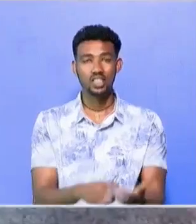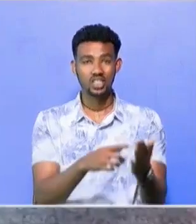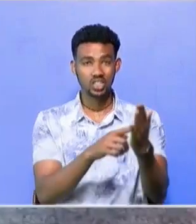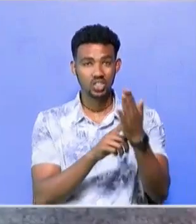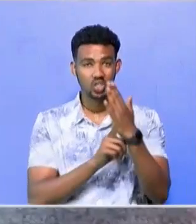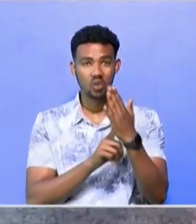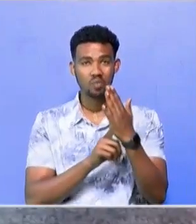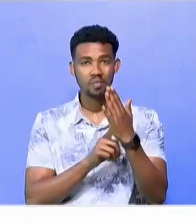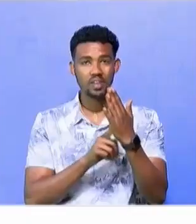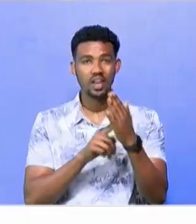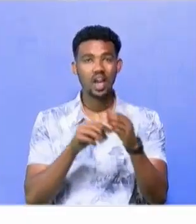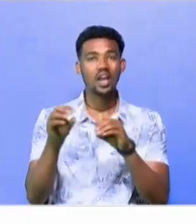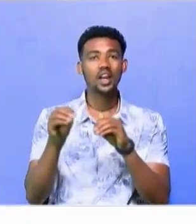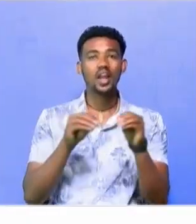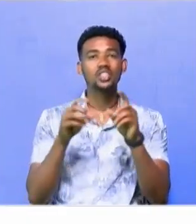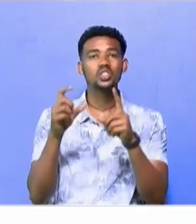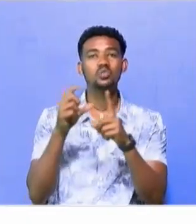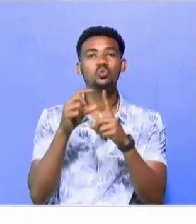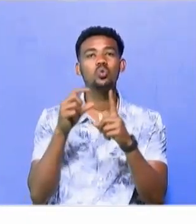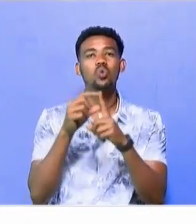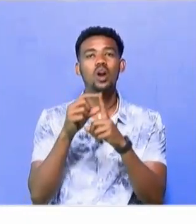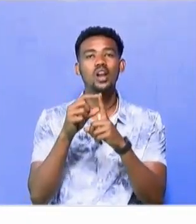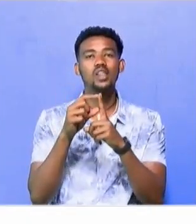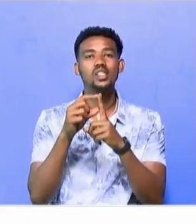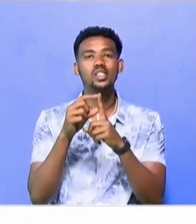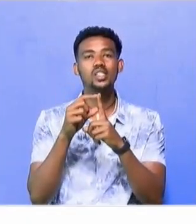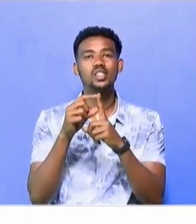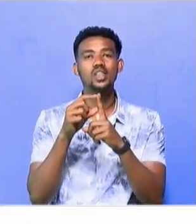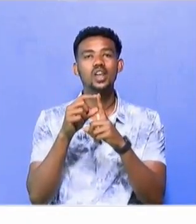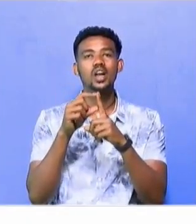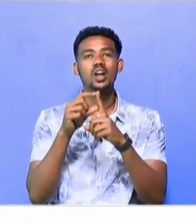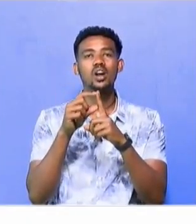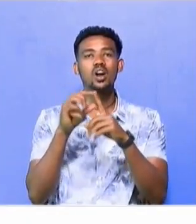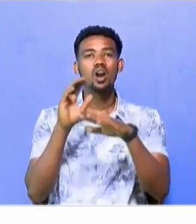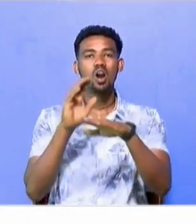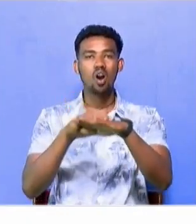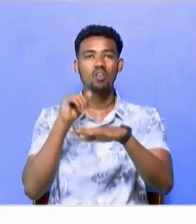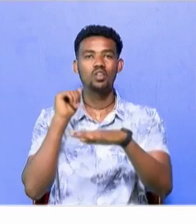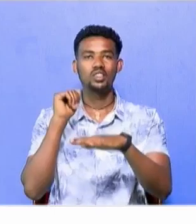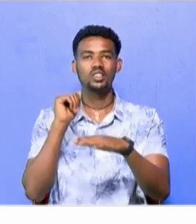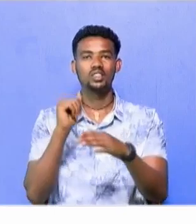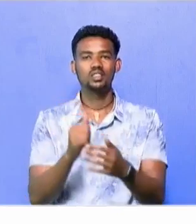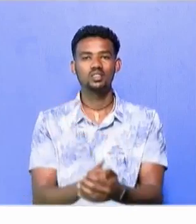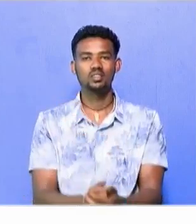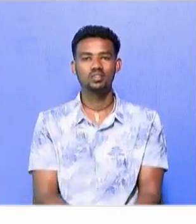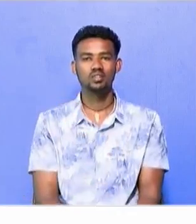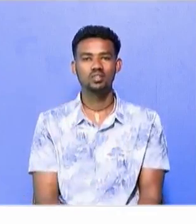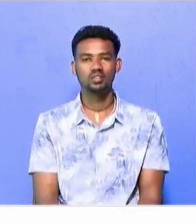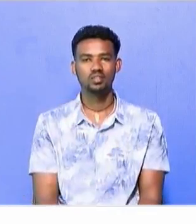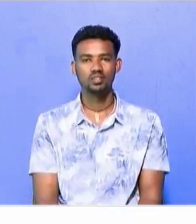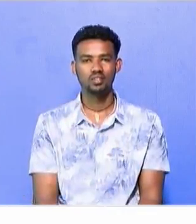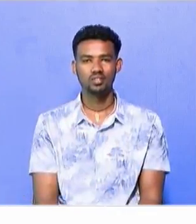Show me an action word which is calling or call.